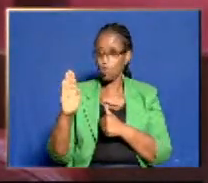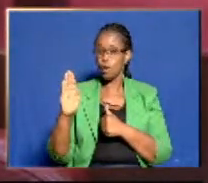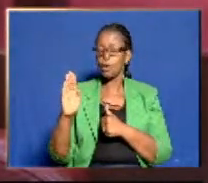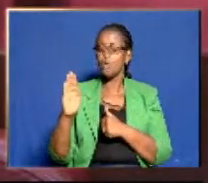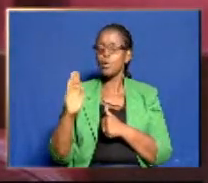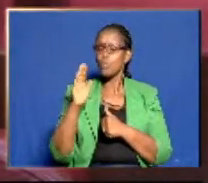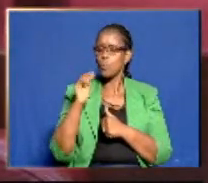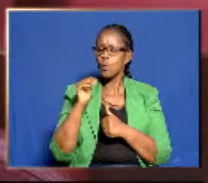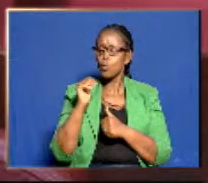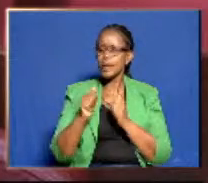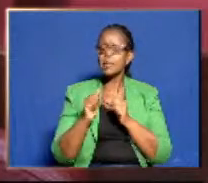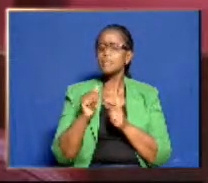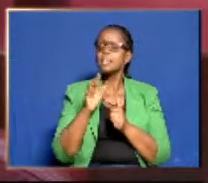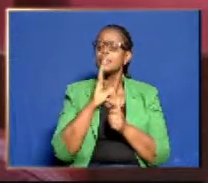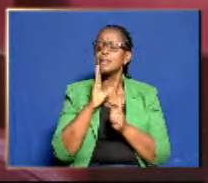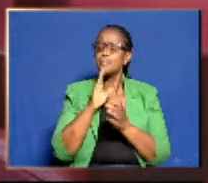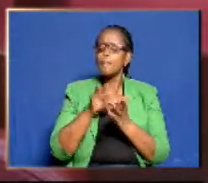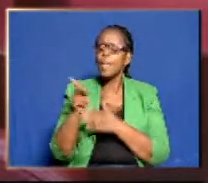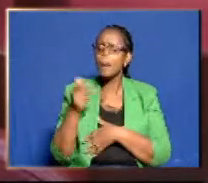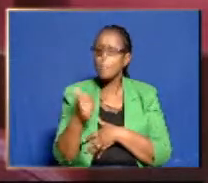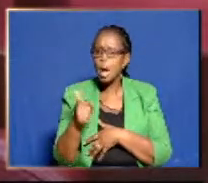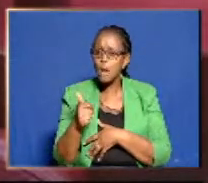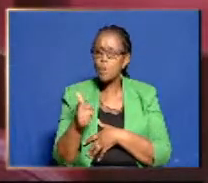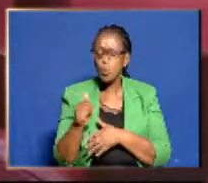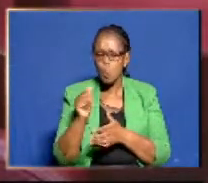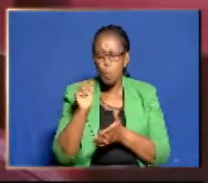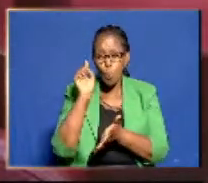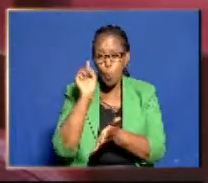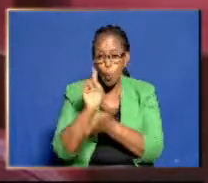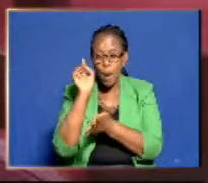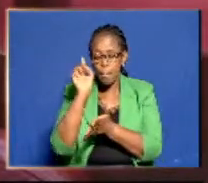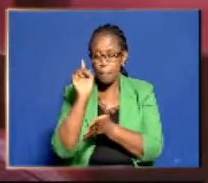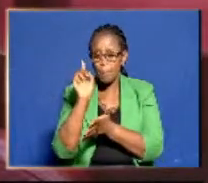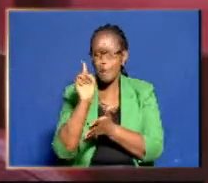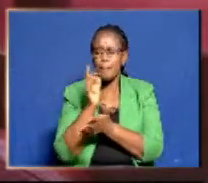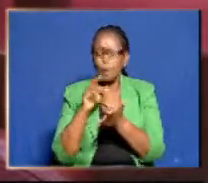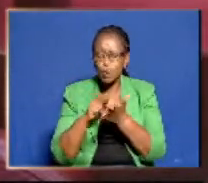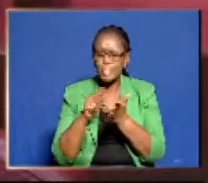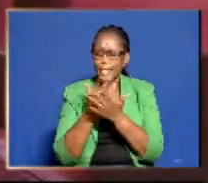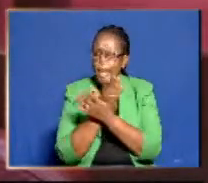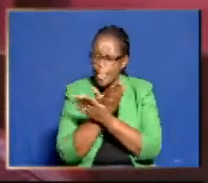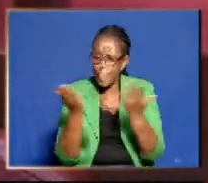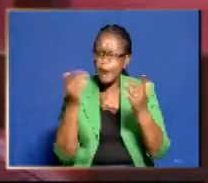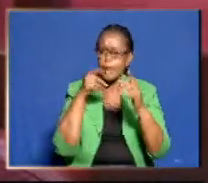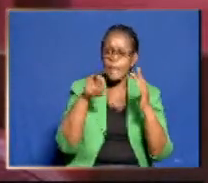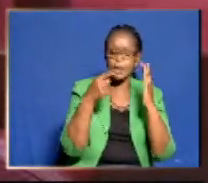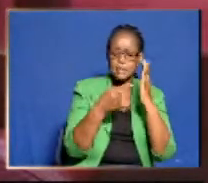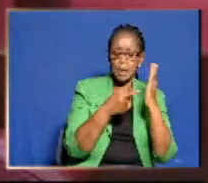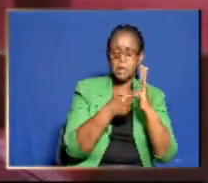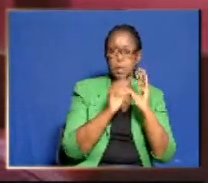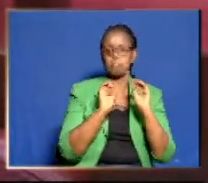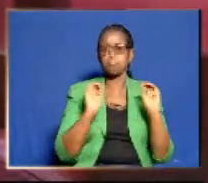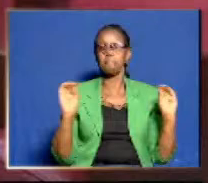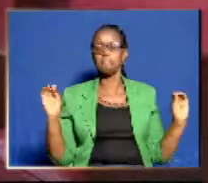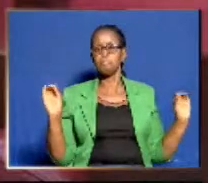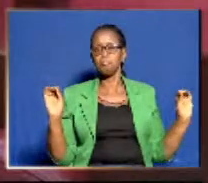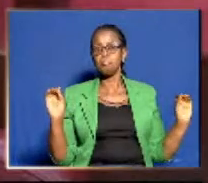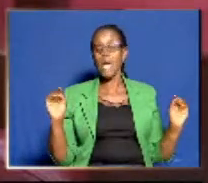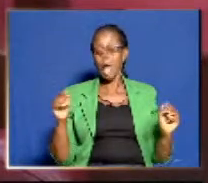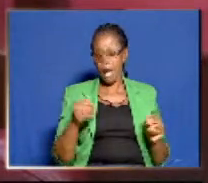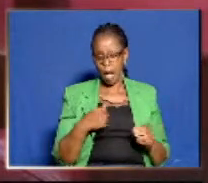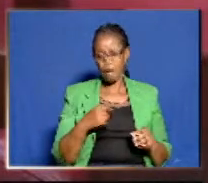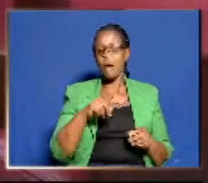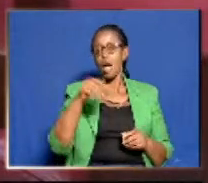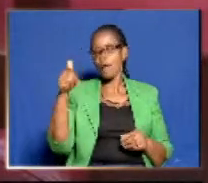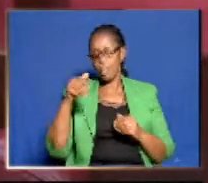coin is for a project that is done in Taita Taveta County. And we have other counties that also have been marginalized in the